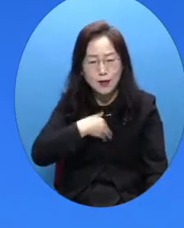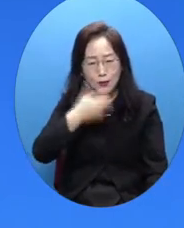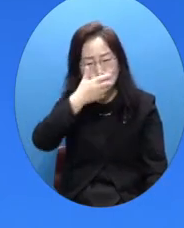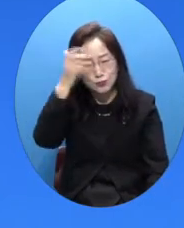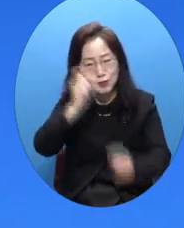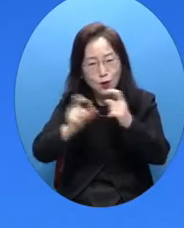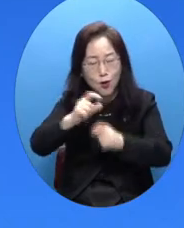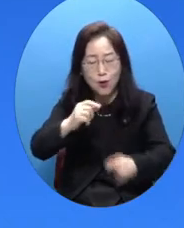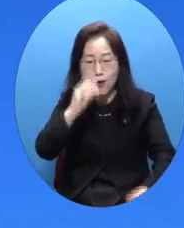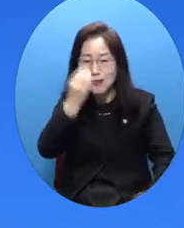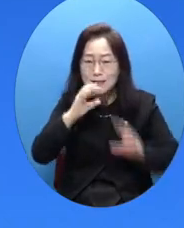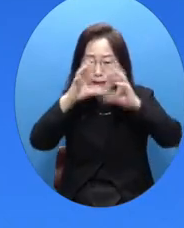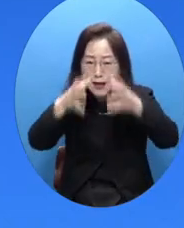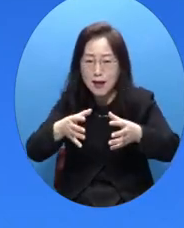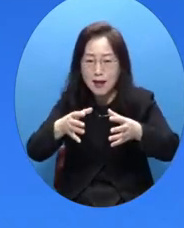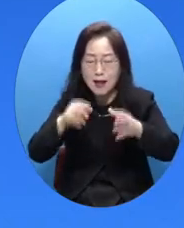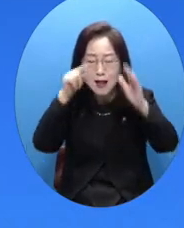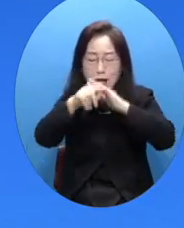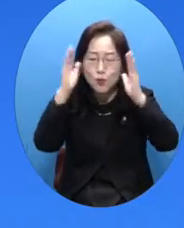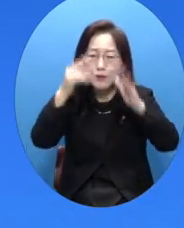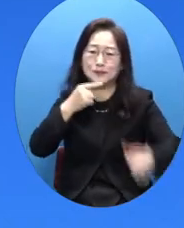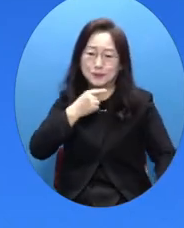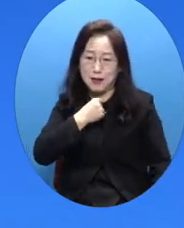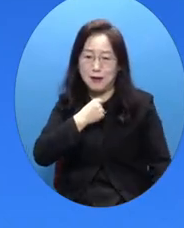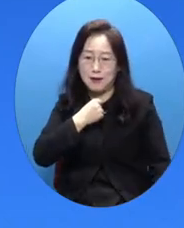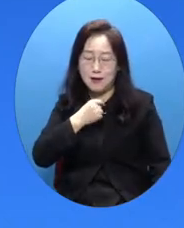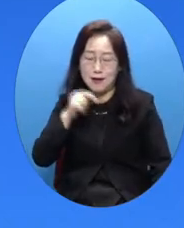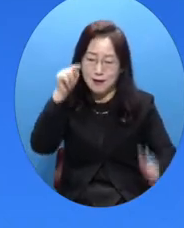he went to Israel to study again